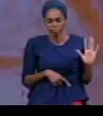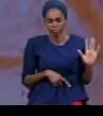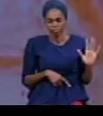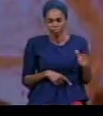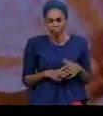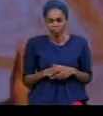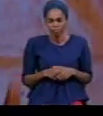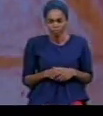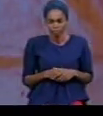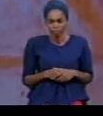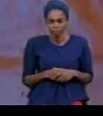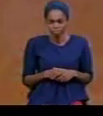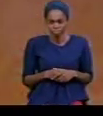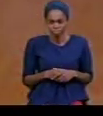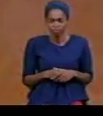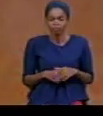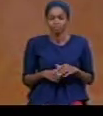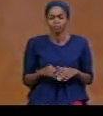But King, I get out.